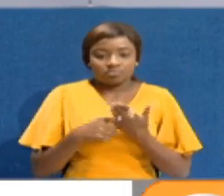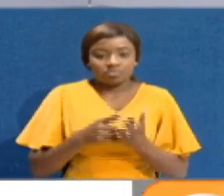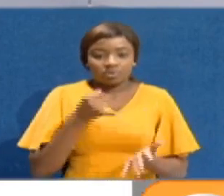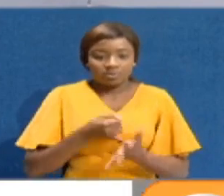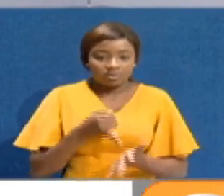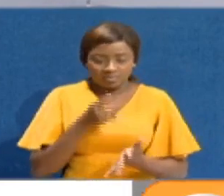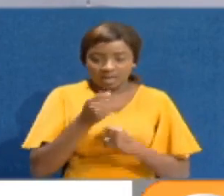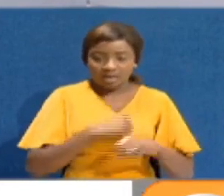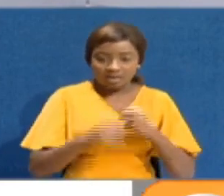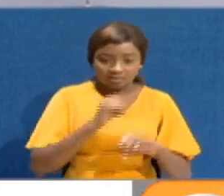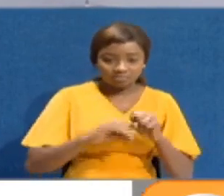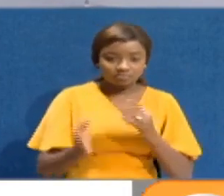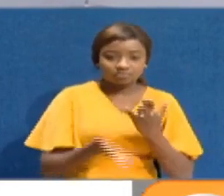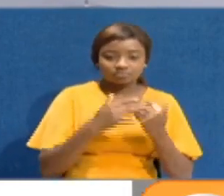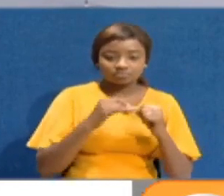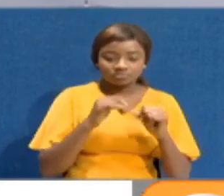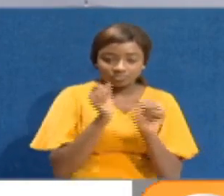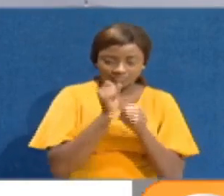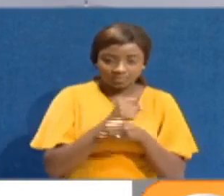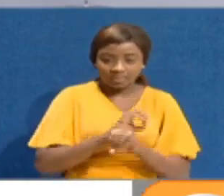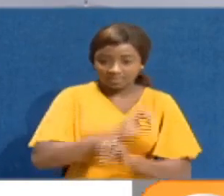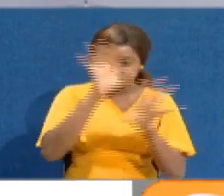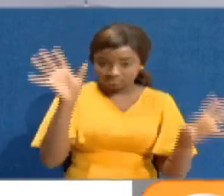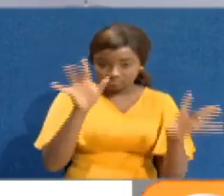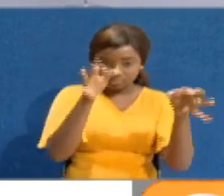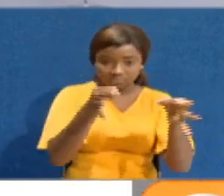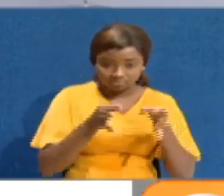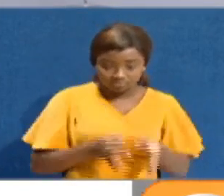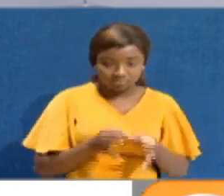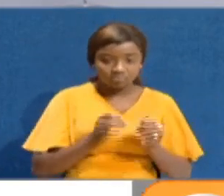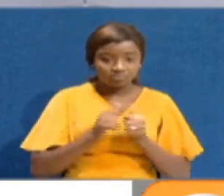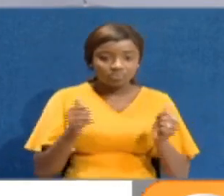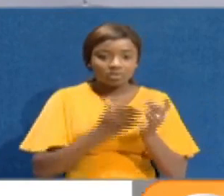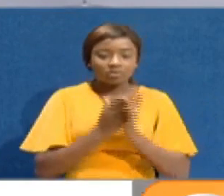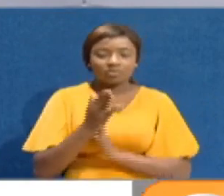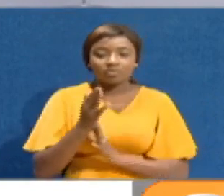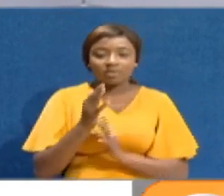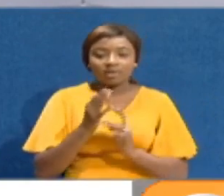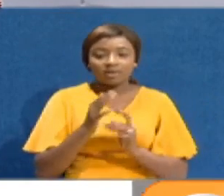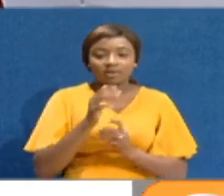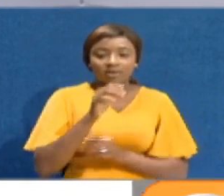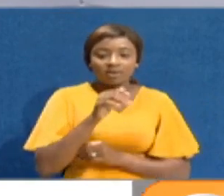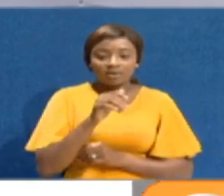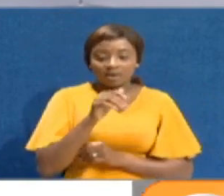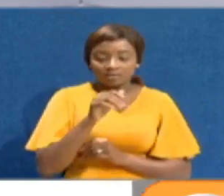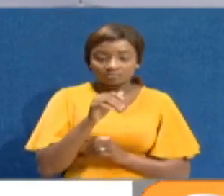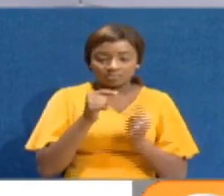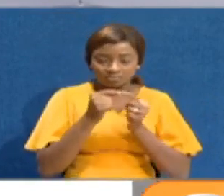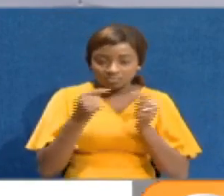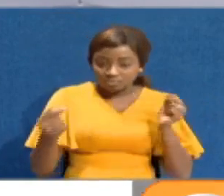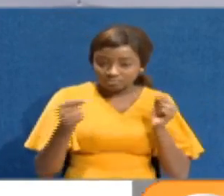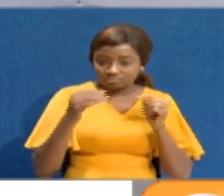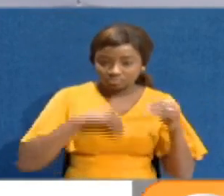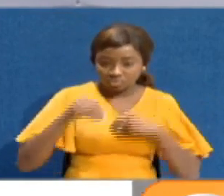part of the ongoing efforts to, quote, strengthen transparency and accountability through the anti-corruption framework. And